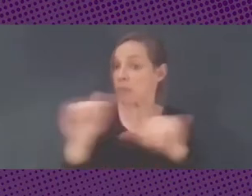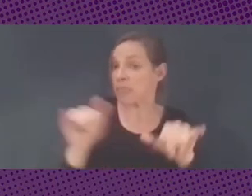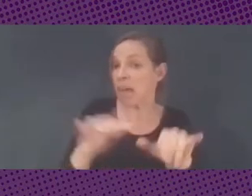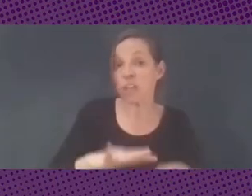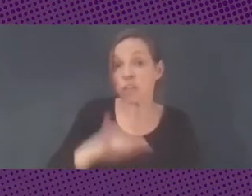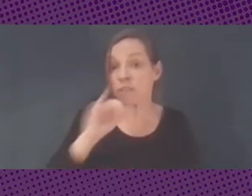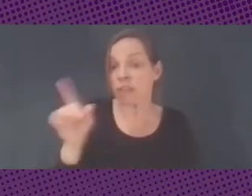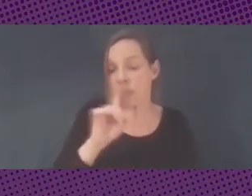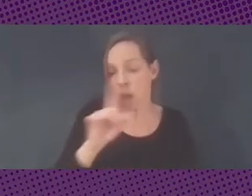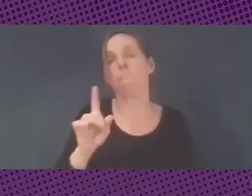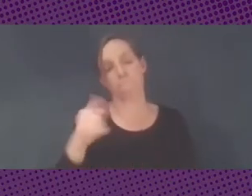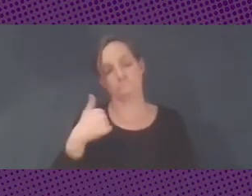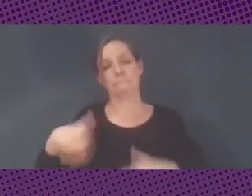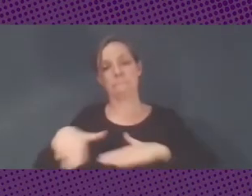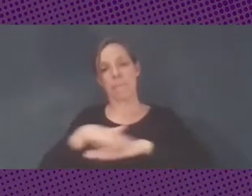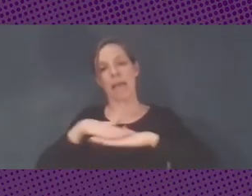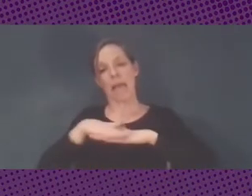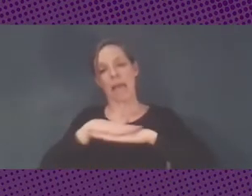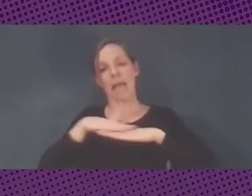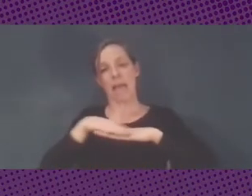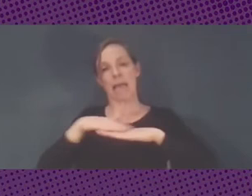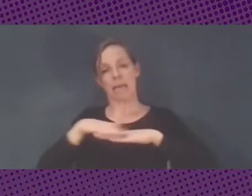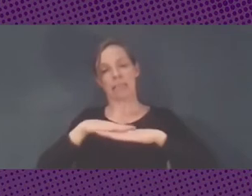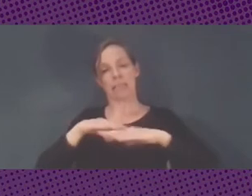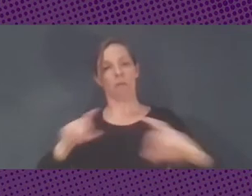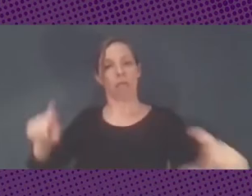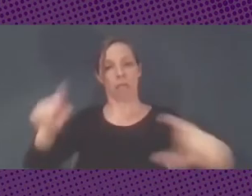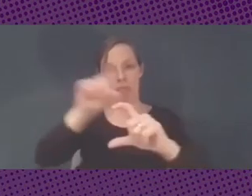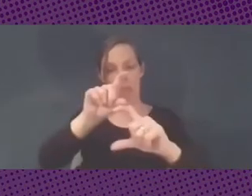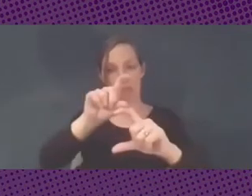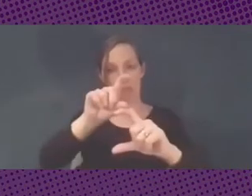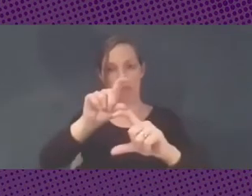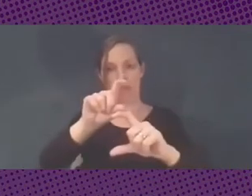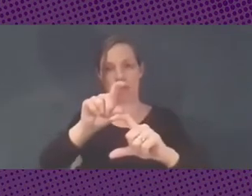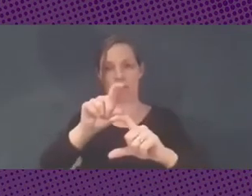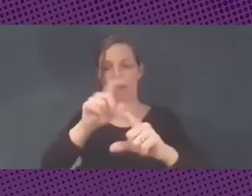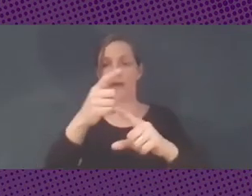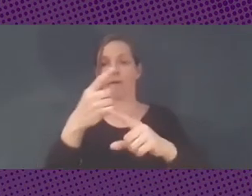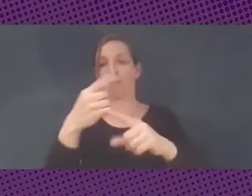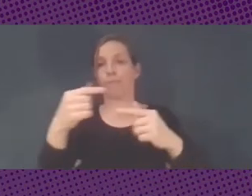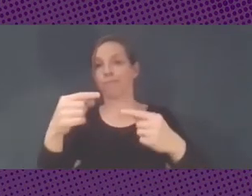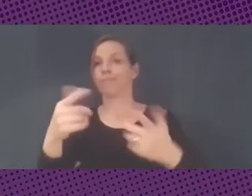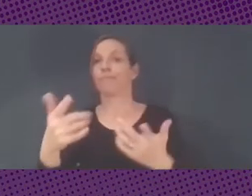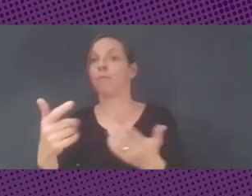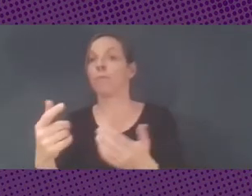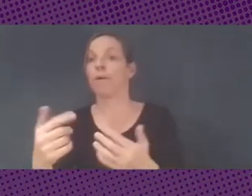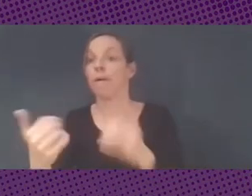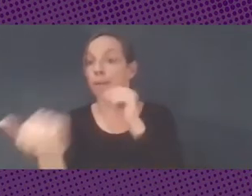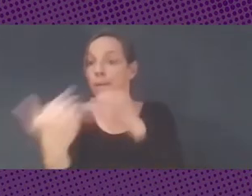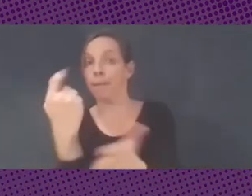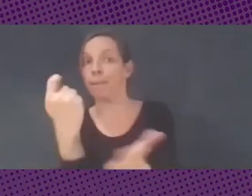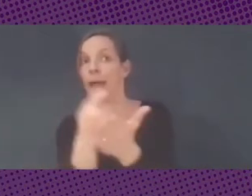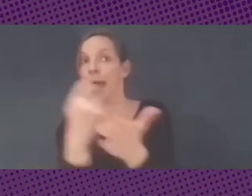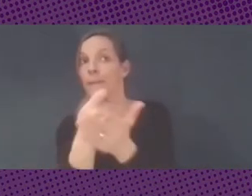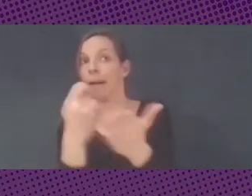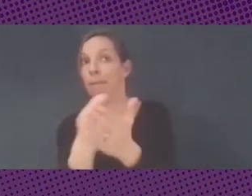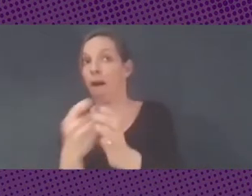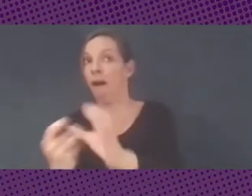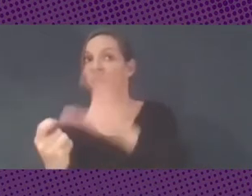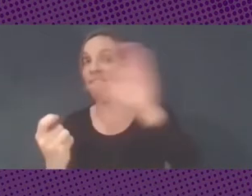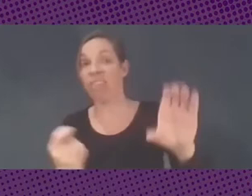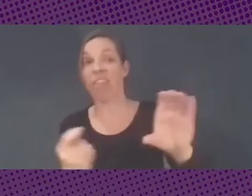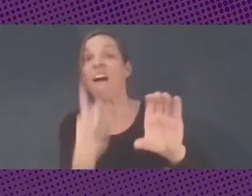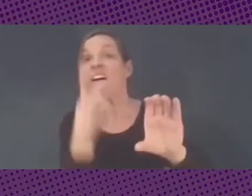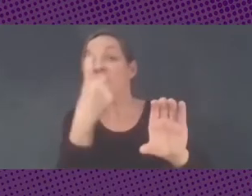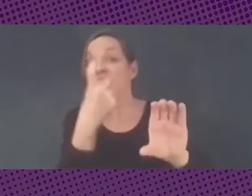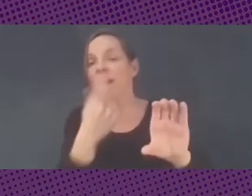matches the difference between what the operator expected to receive and forecasted to receive in the PPP contract and what